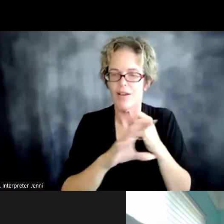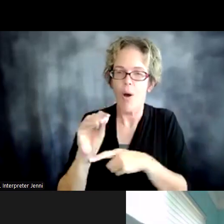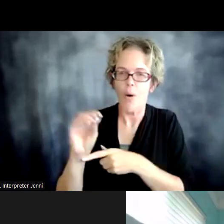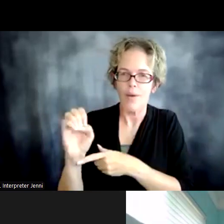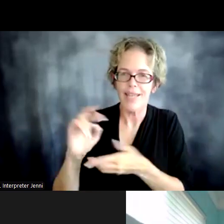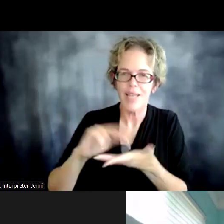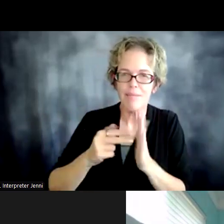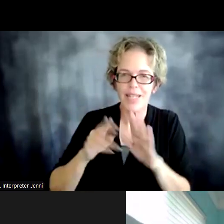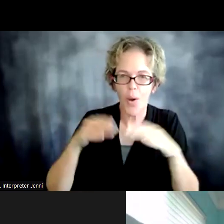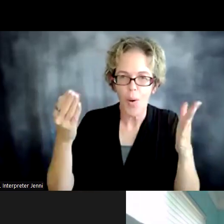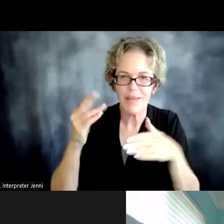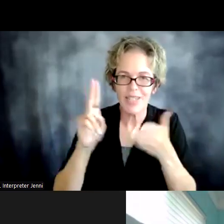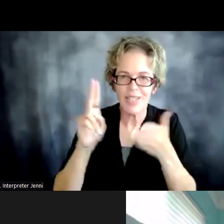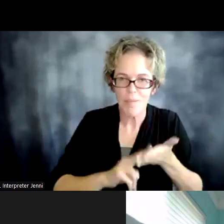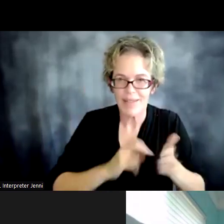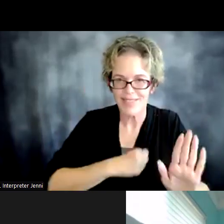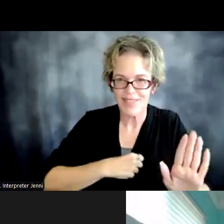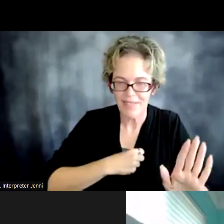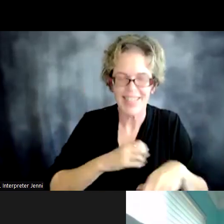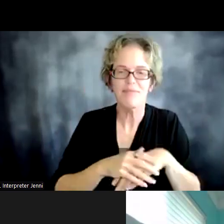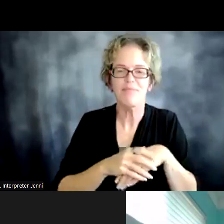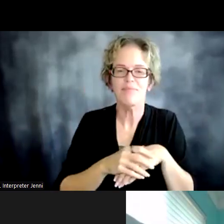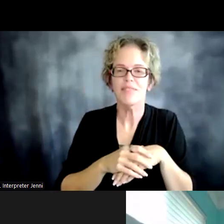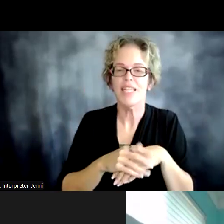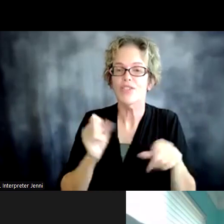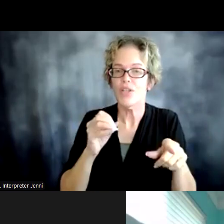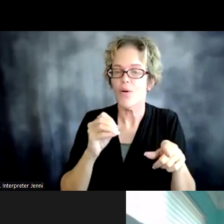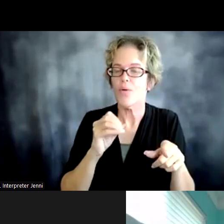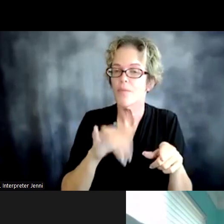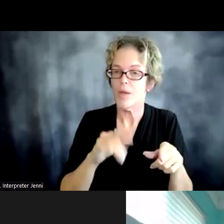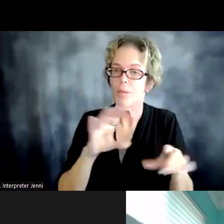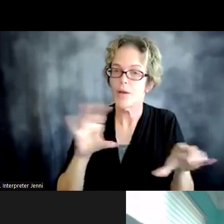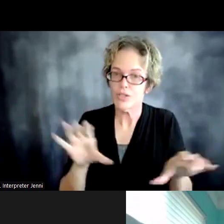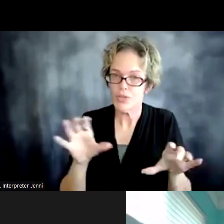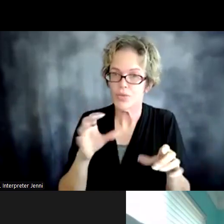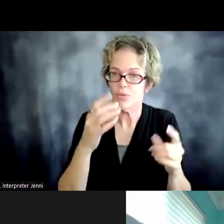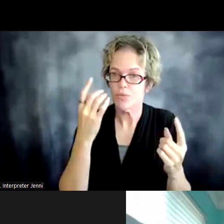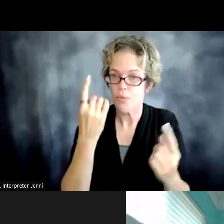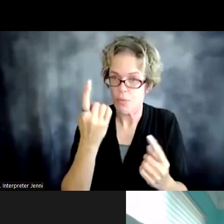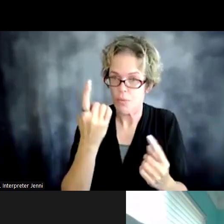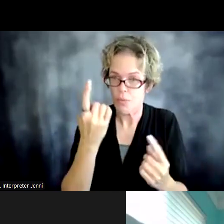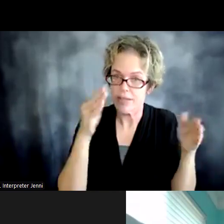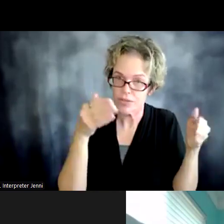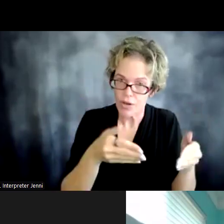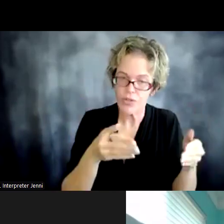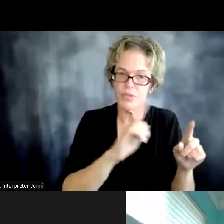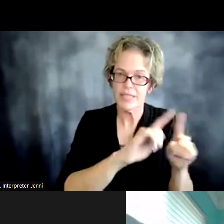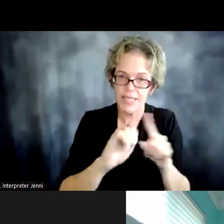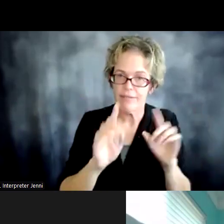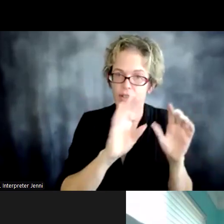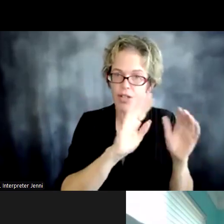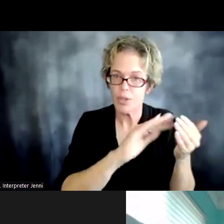open enrollment, open enrollment messaging campaign. So we will be doing one that's targeted to different communities in